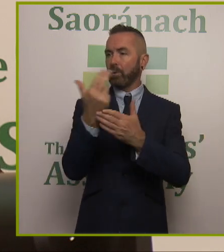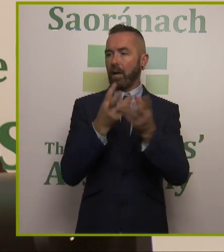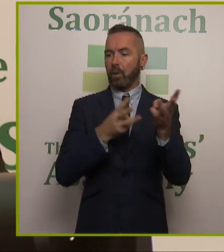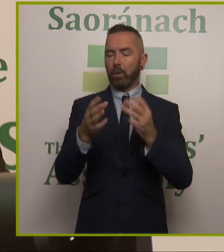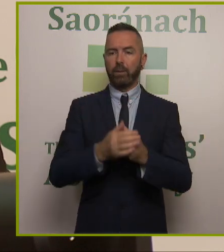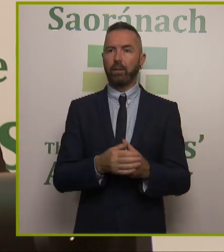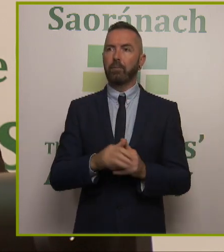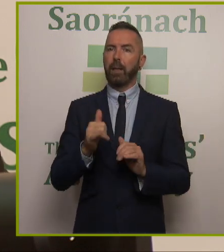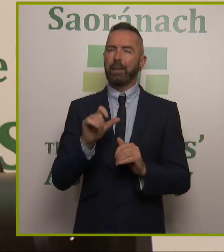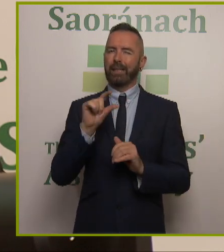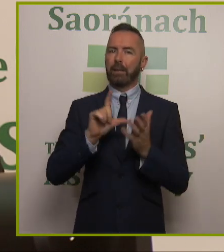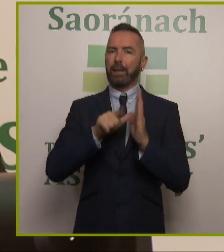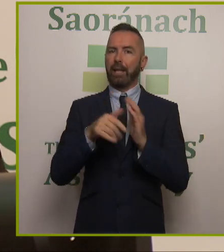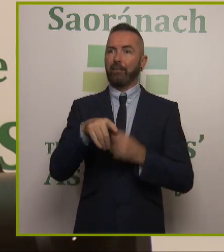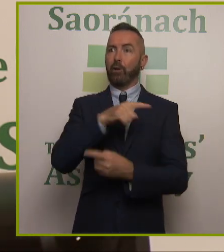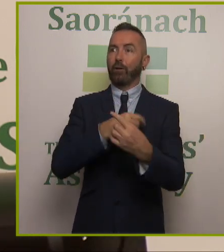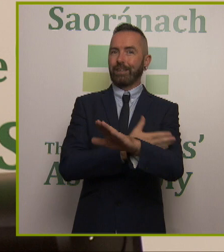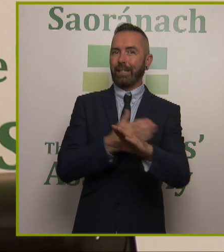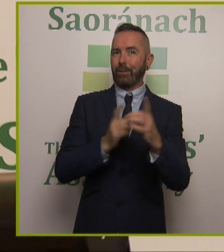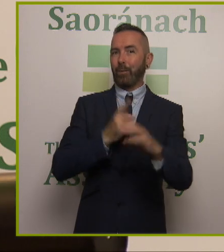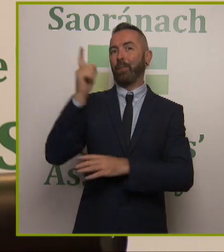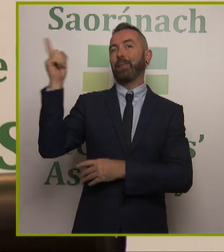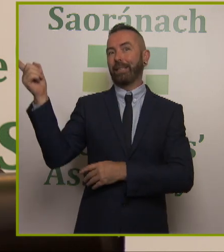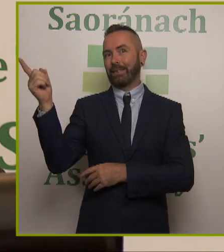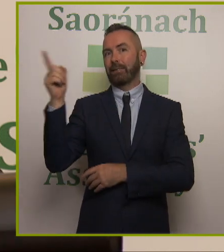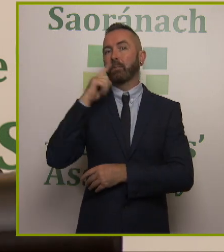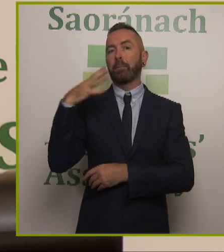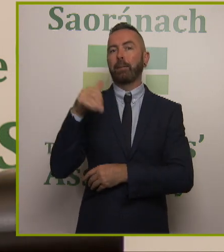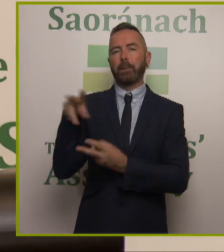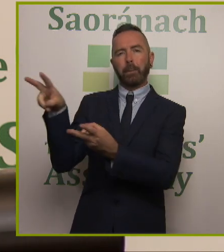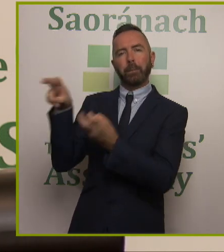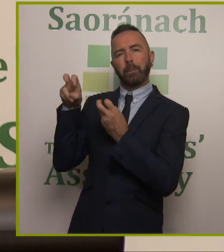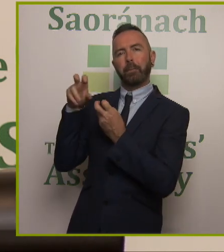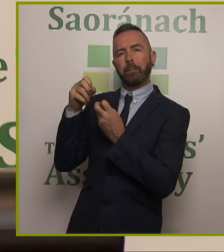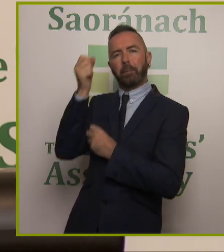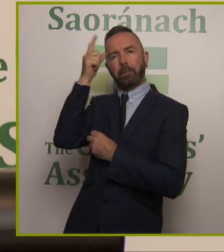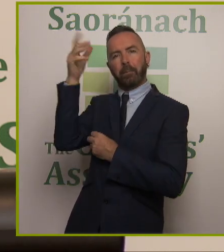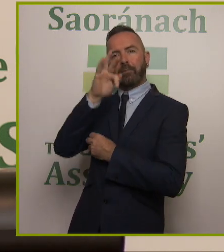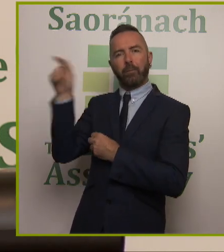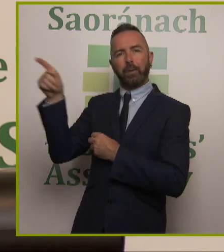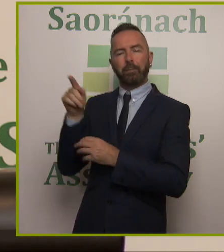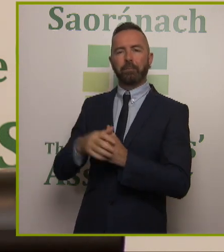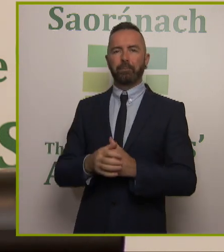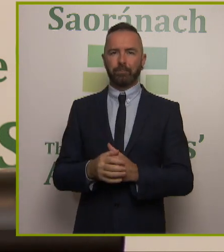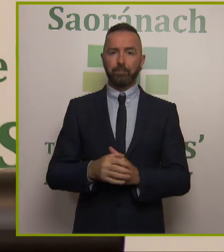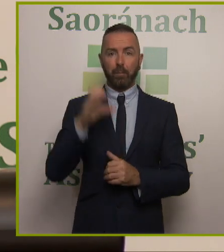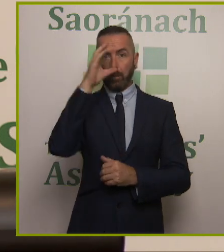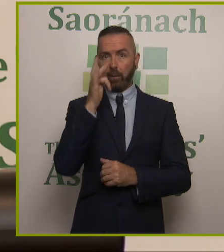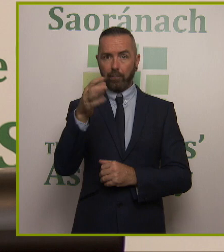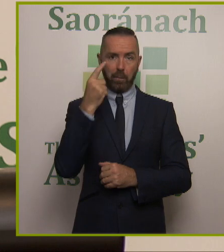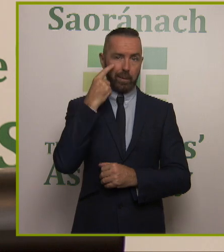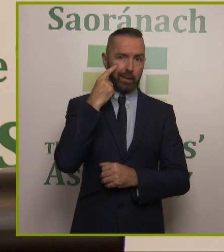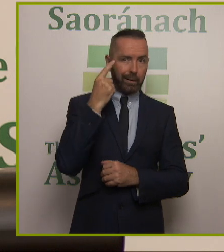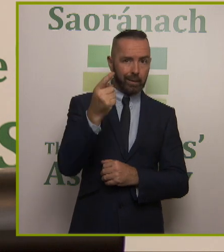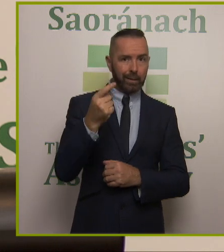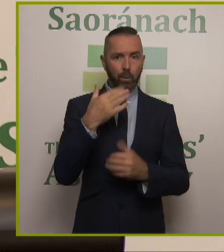probably a bit late for us to start doing this, but we'll maybe take inspiration from the children and the young people, and I'm looking forward to what they came up with, and I'm